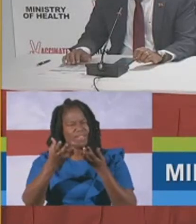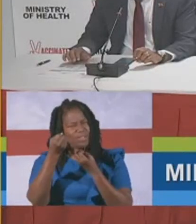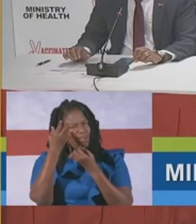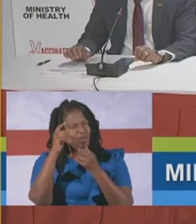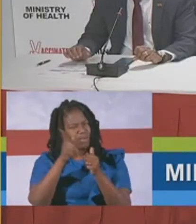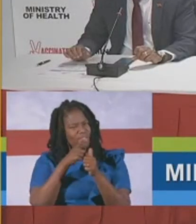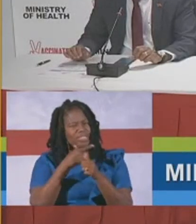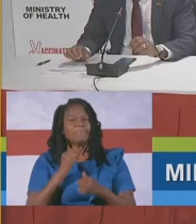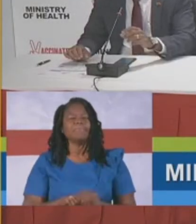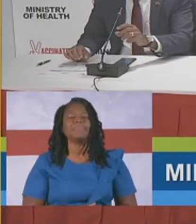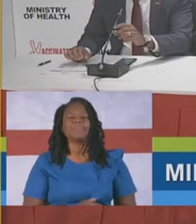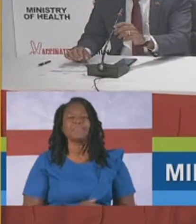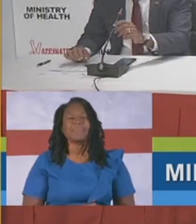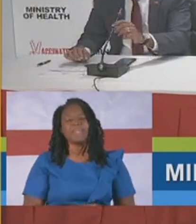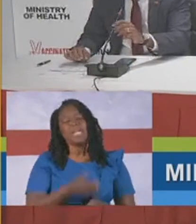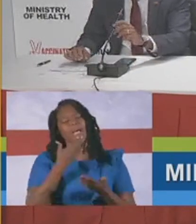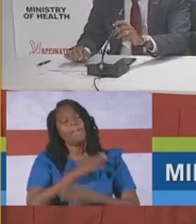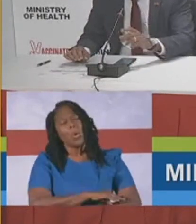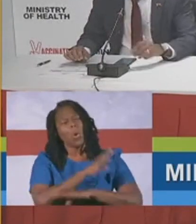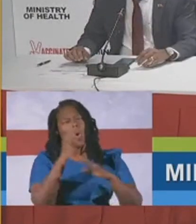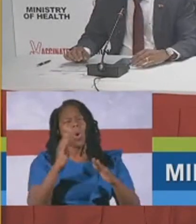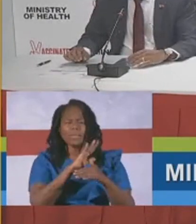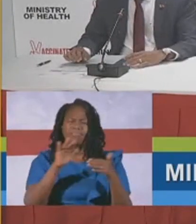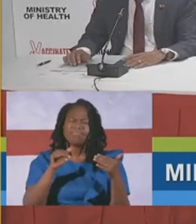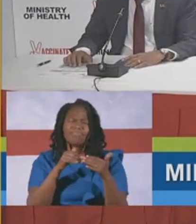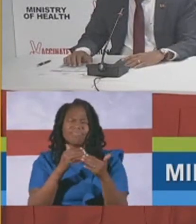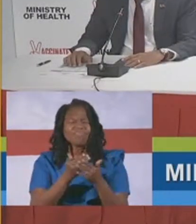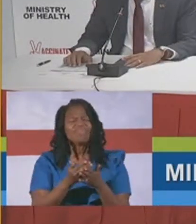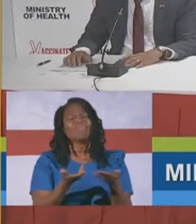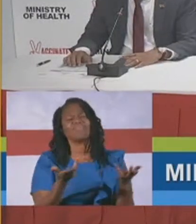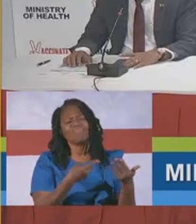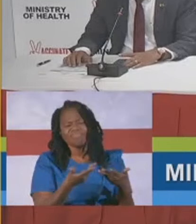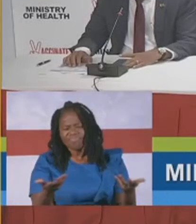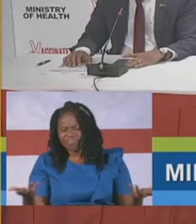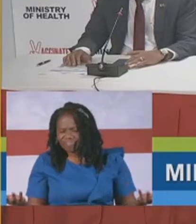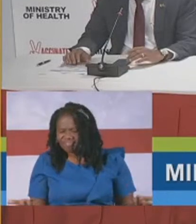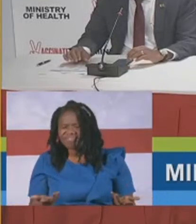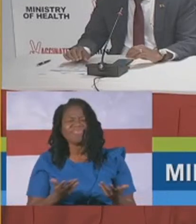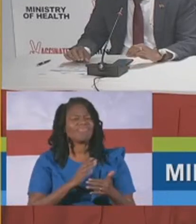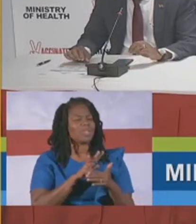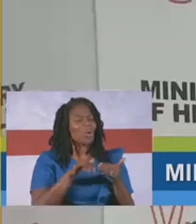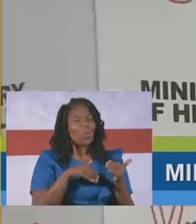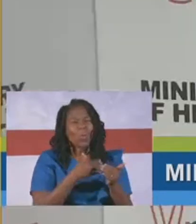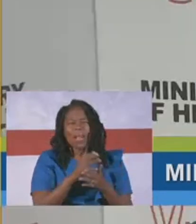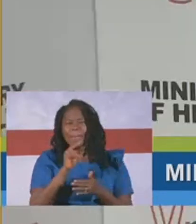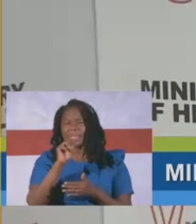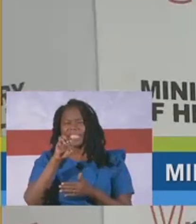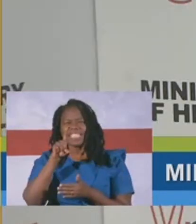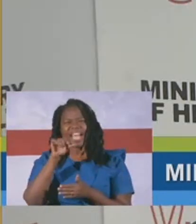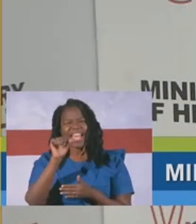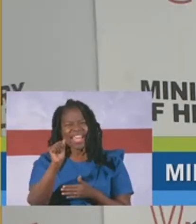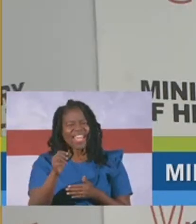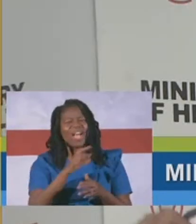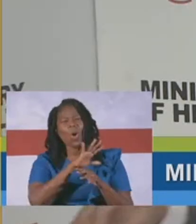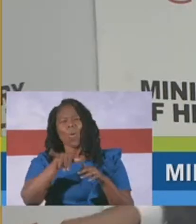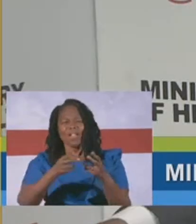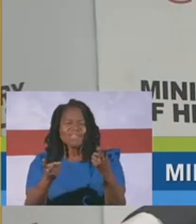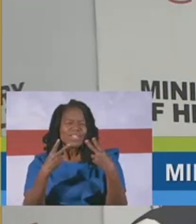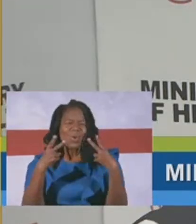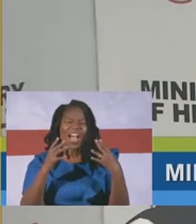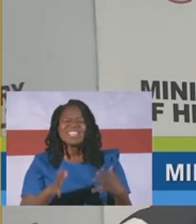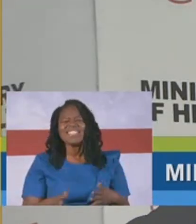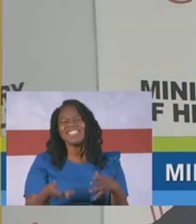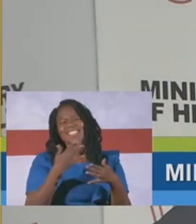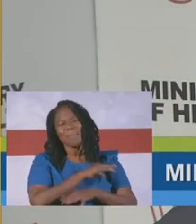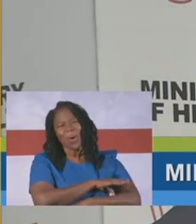Ms. Alcantara. Good morning to the Honorable Minister. Good morning to Dr. Trotman. Good morning to members of the media, members of the viewing and listening public.